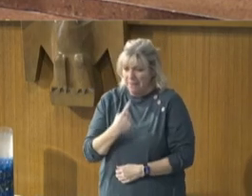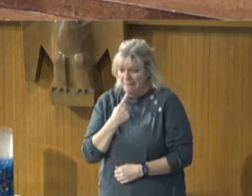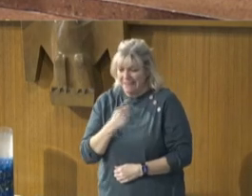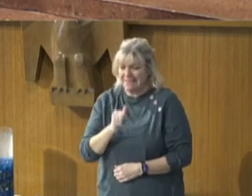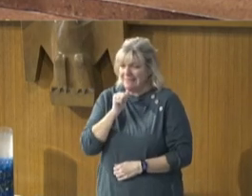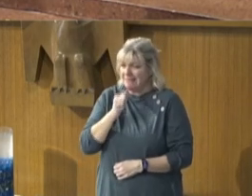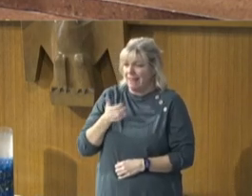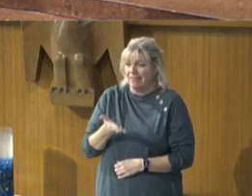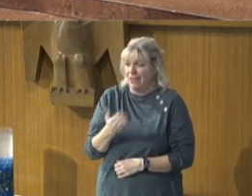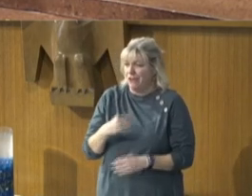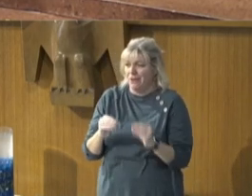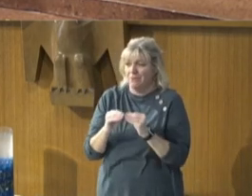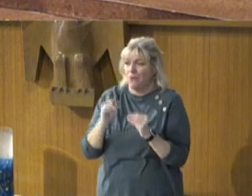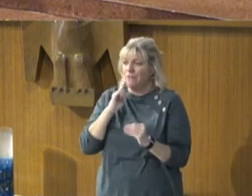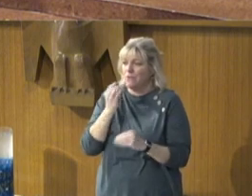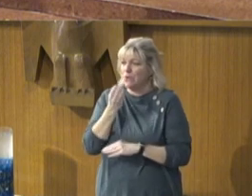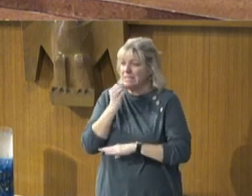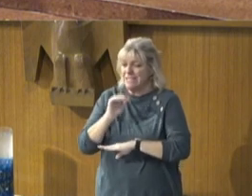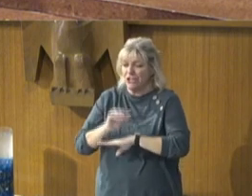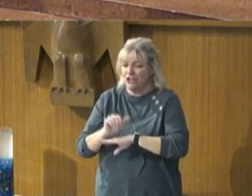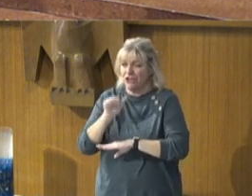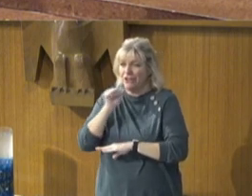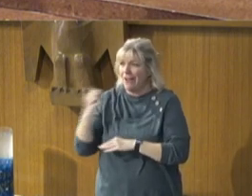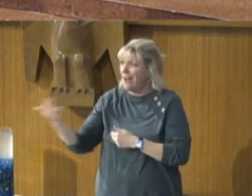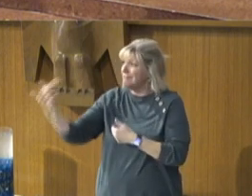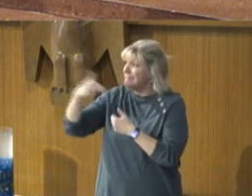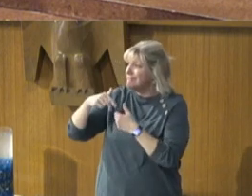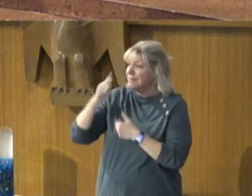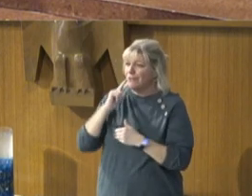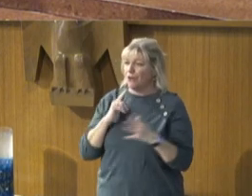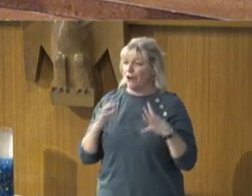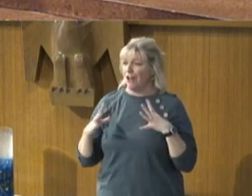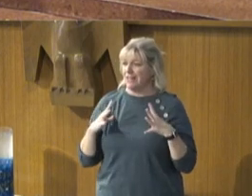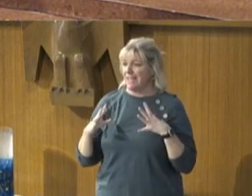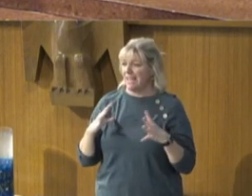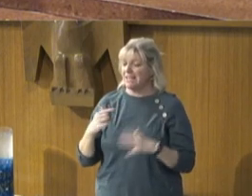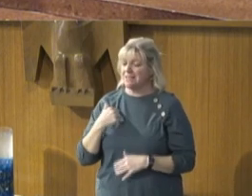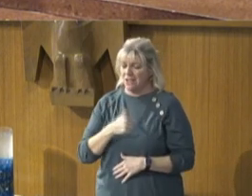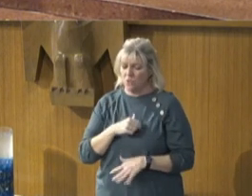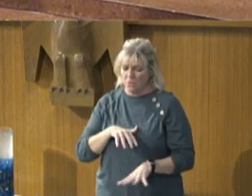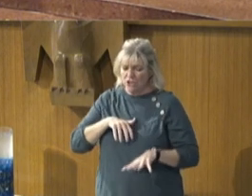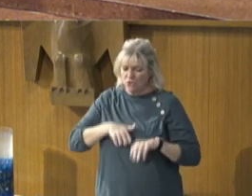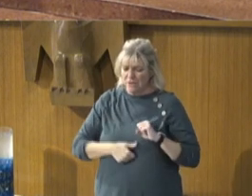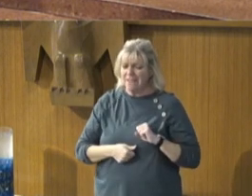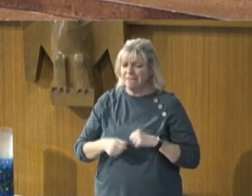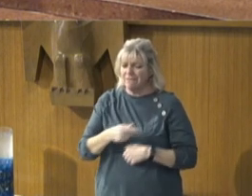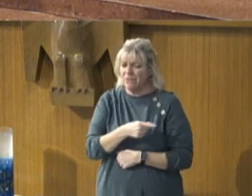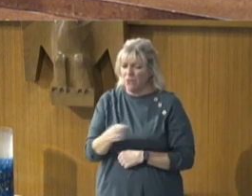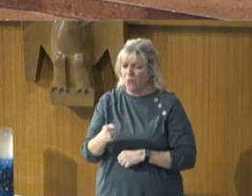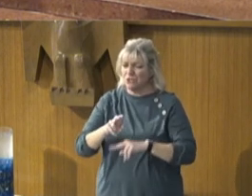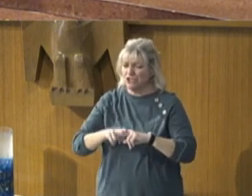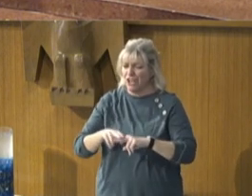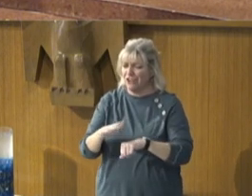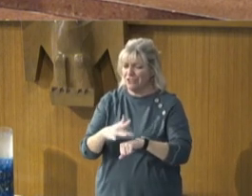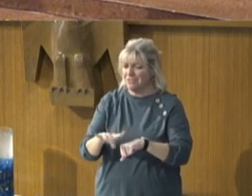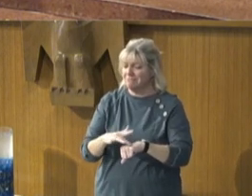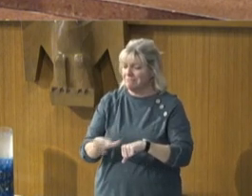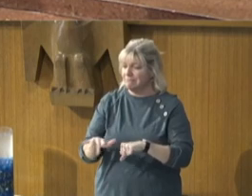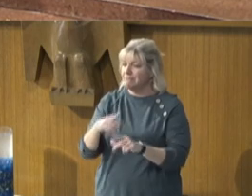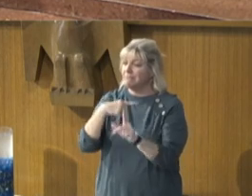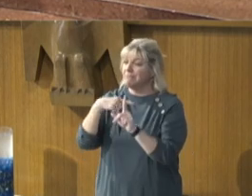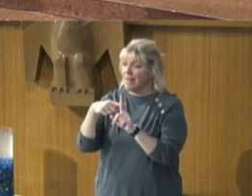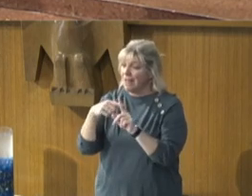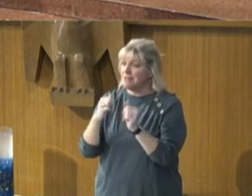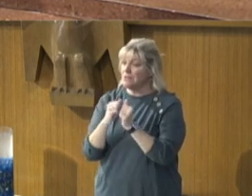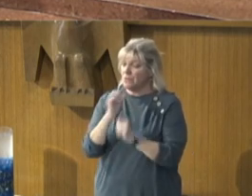join us for dinner or come over for the holidays. And we grieve those empty chairs, but we also know that in Christ,